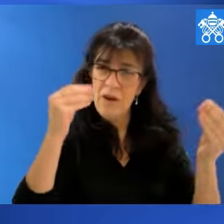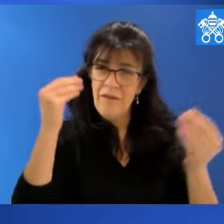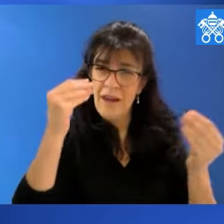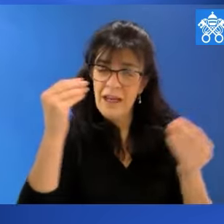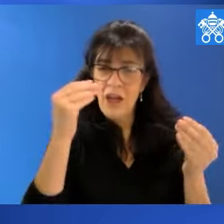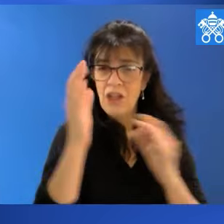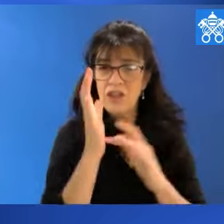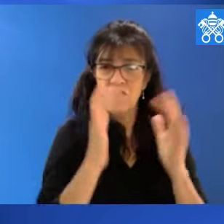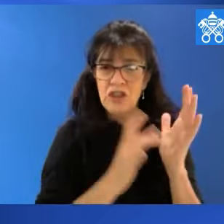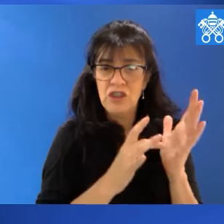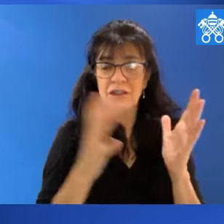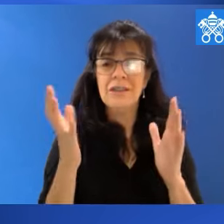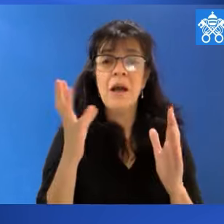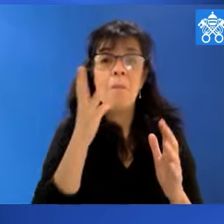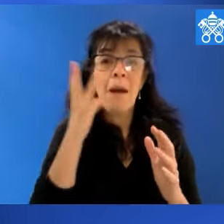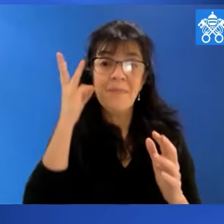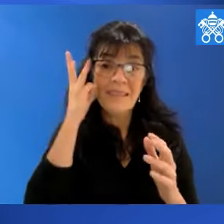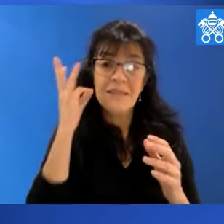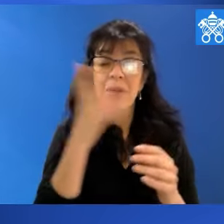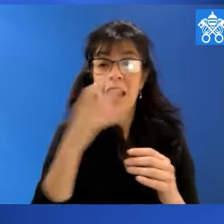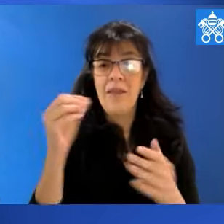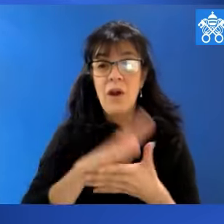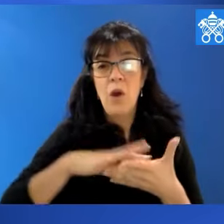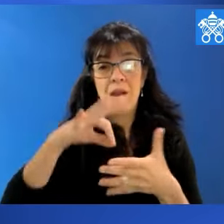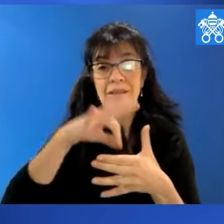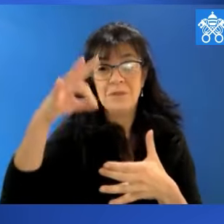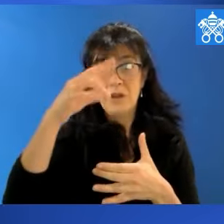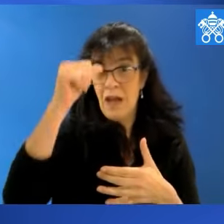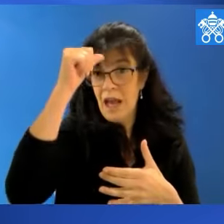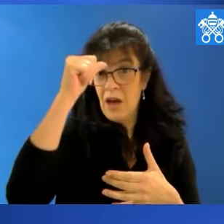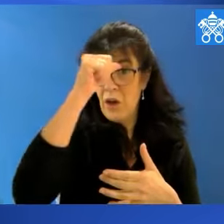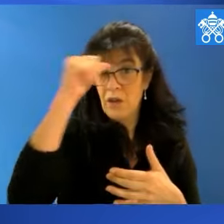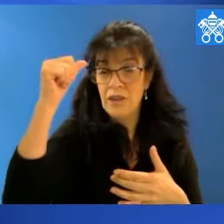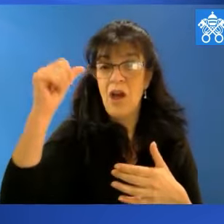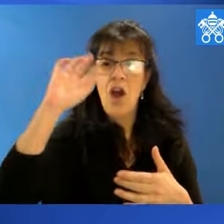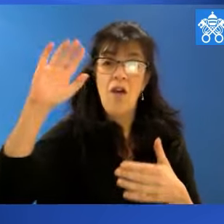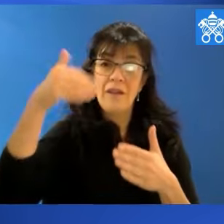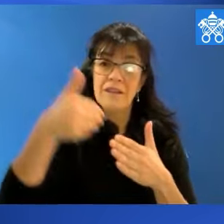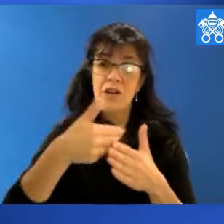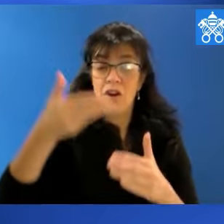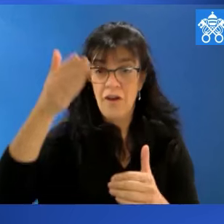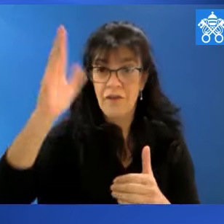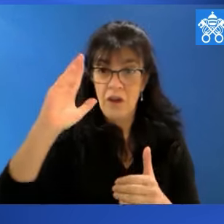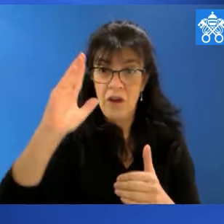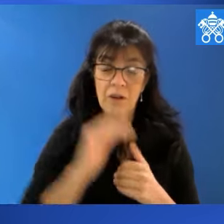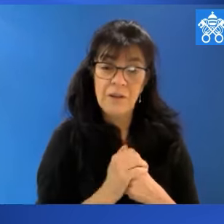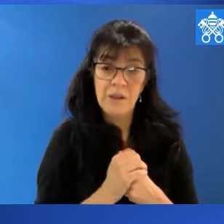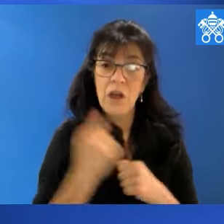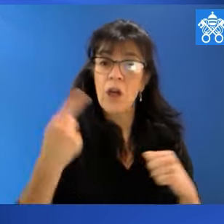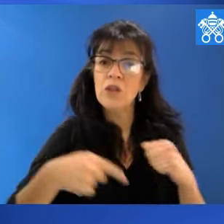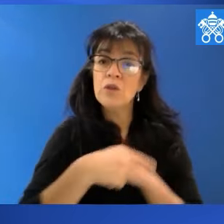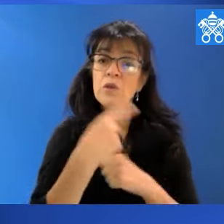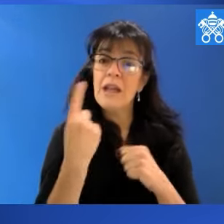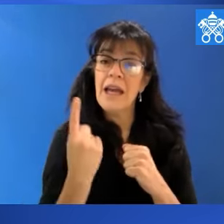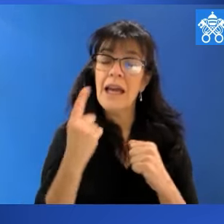reflected on Jesus' baptism and the Holy Spirit's anointing of the Son of God. Today, the